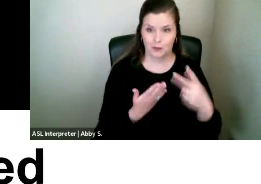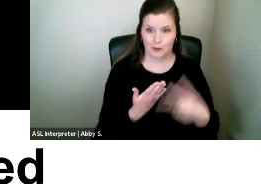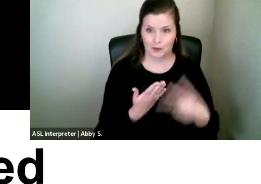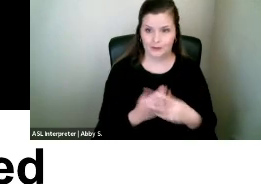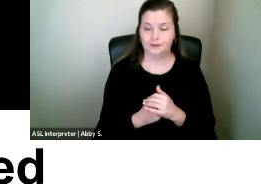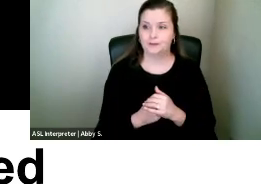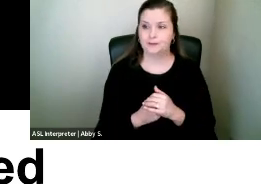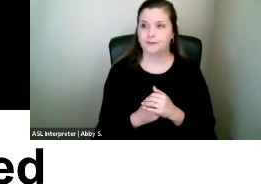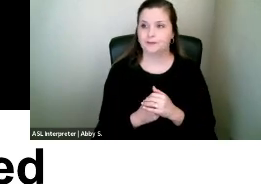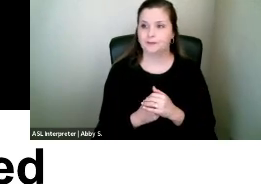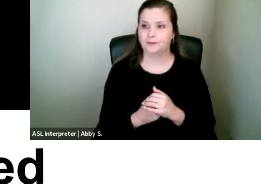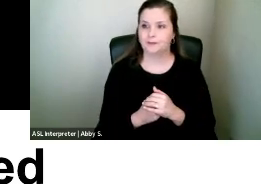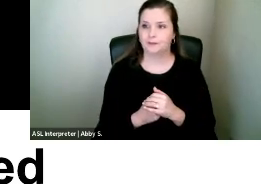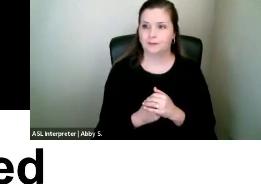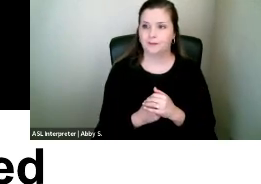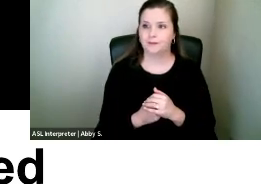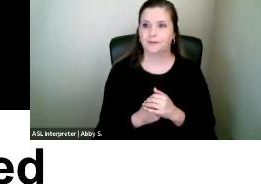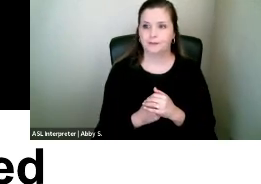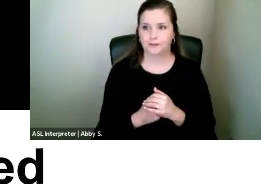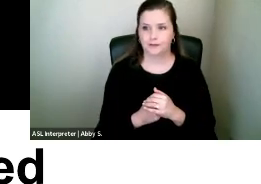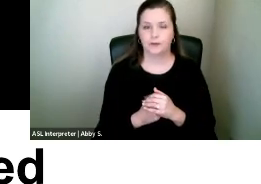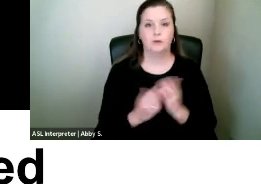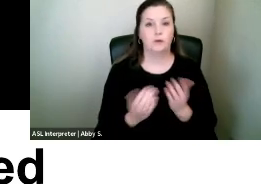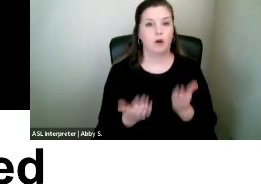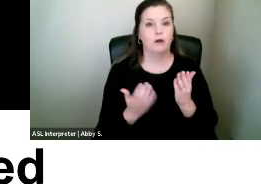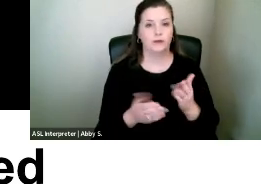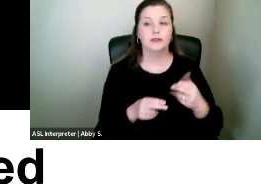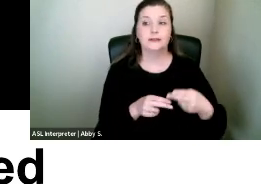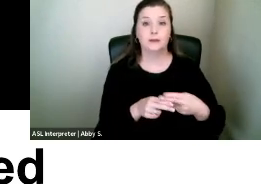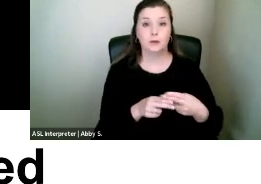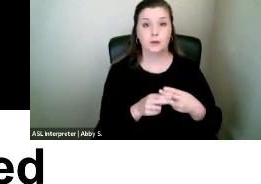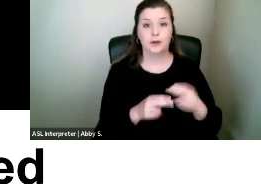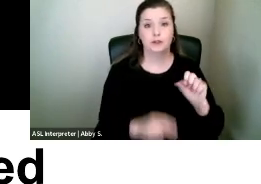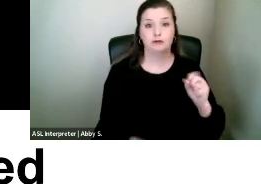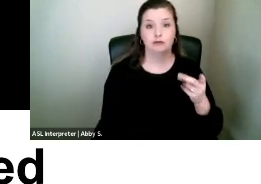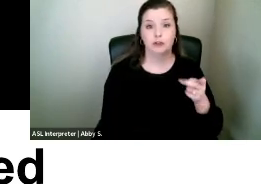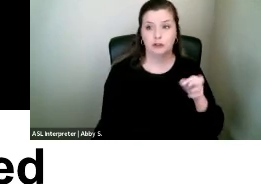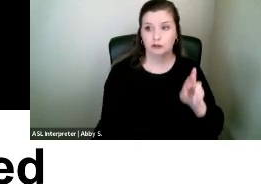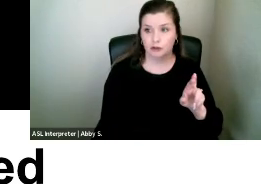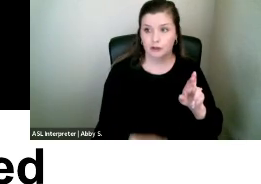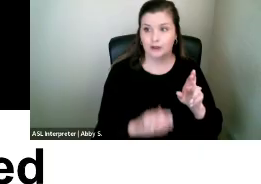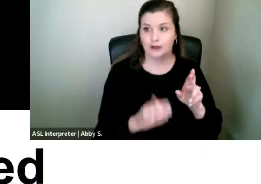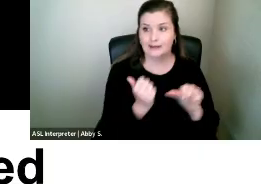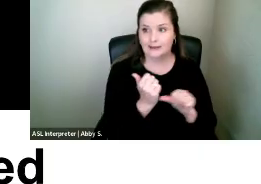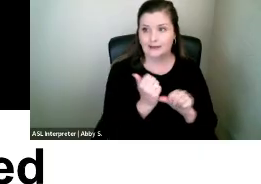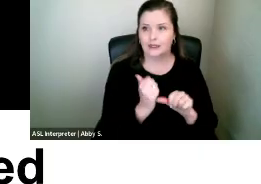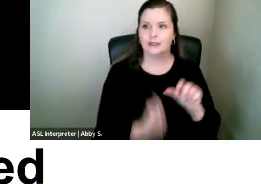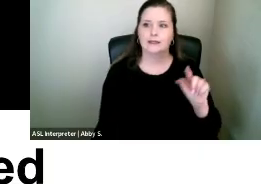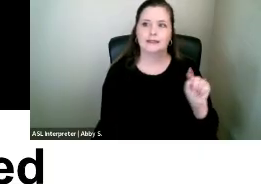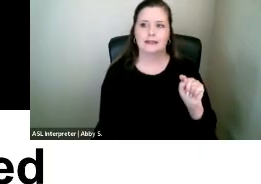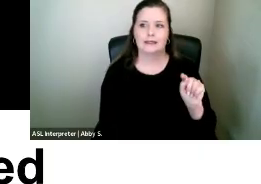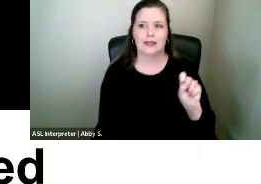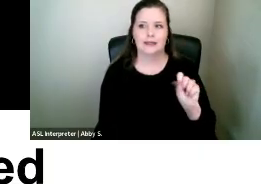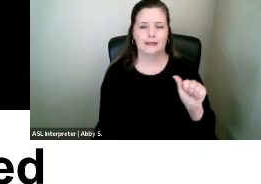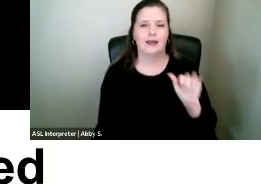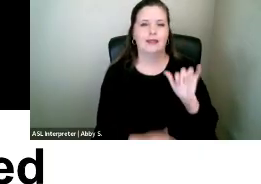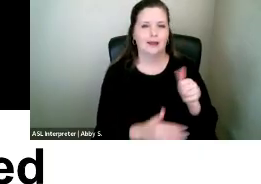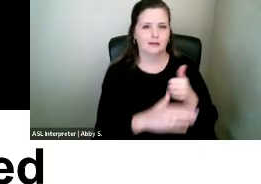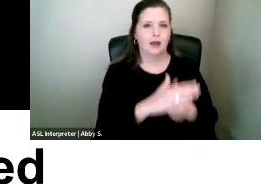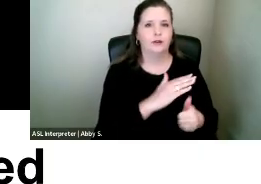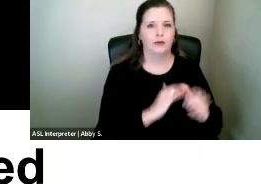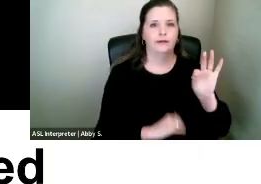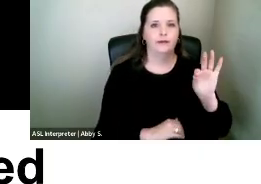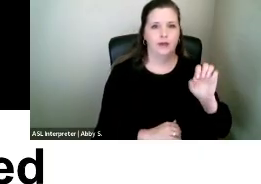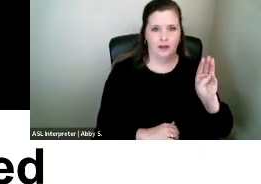offered is temporary sheltering assistance. And through TSA, TSA is a FEMA program that is approved